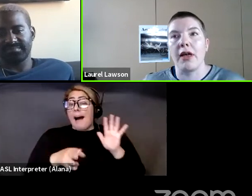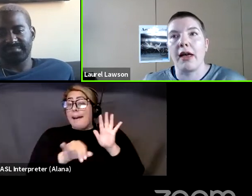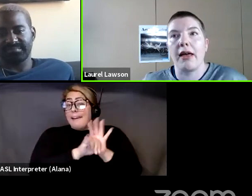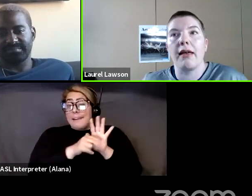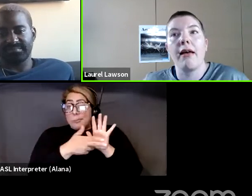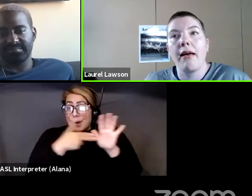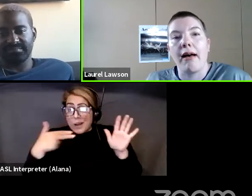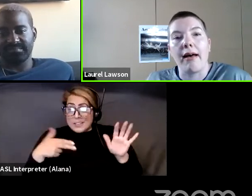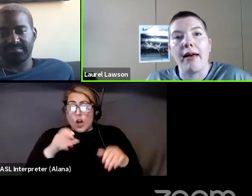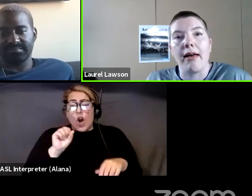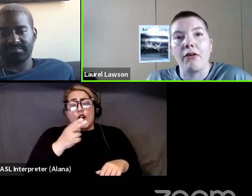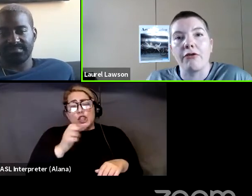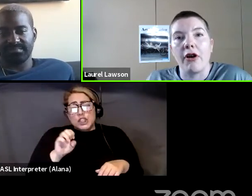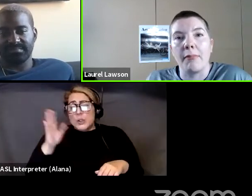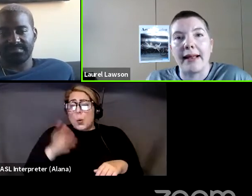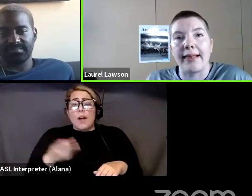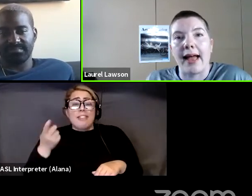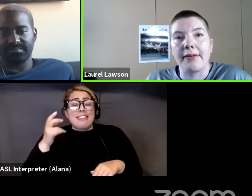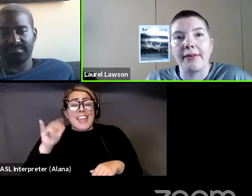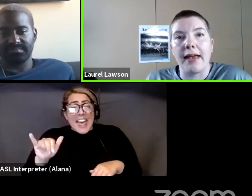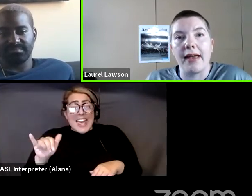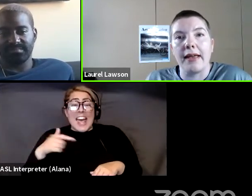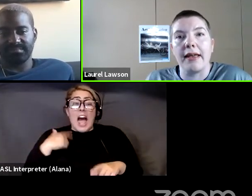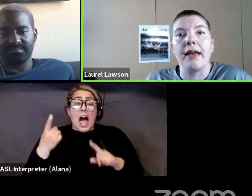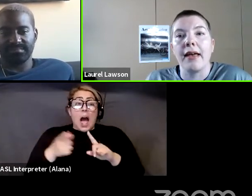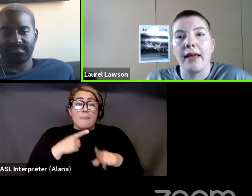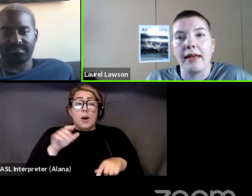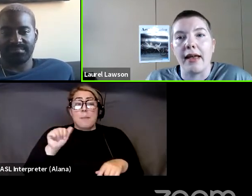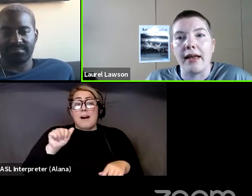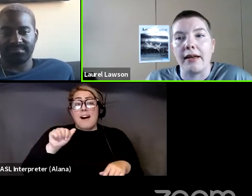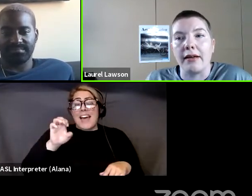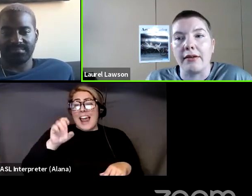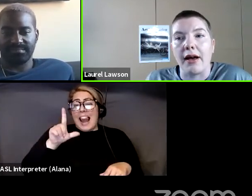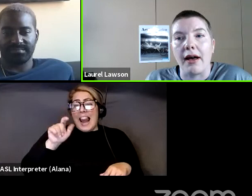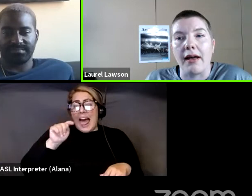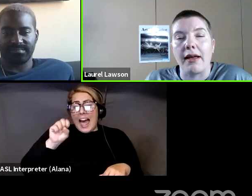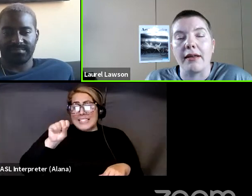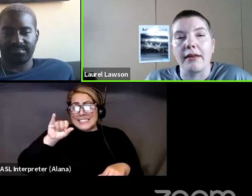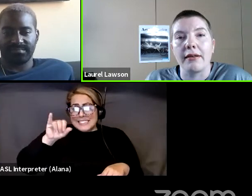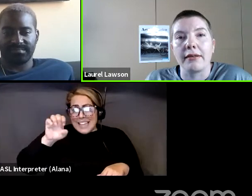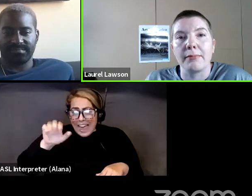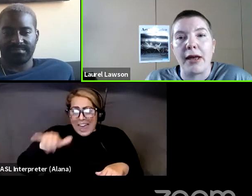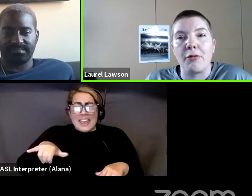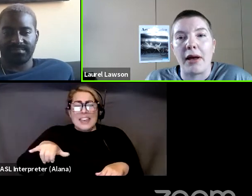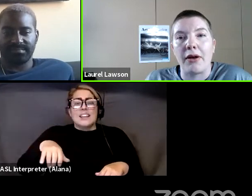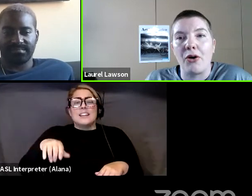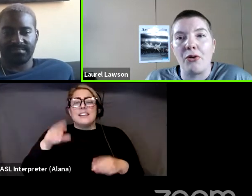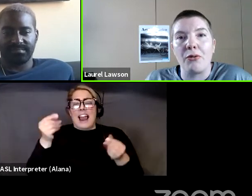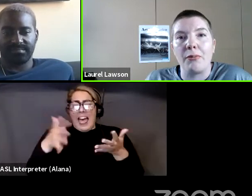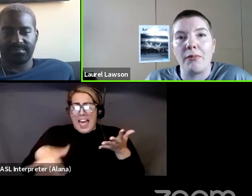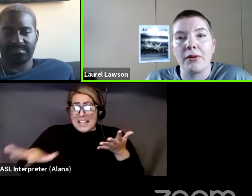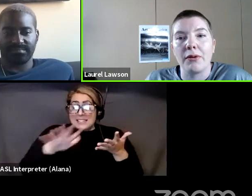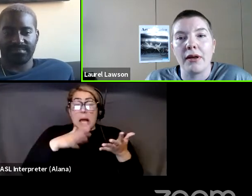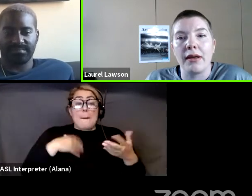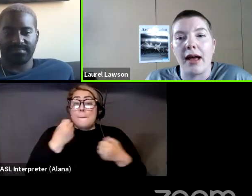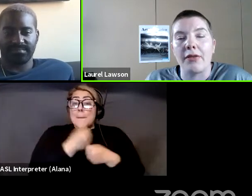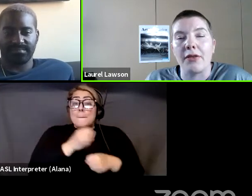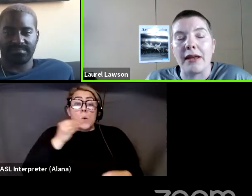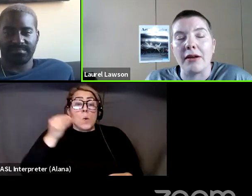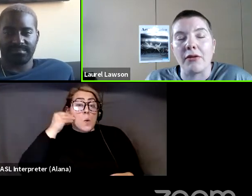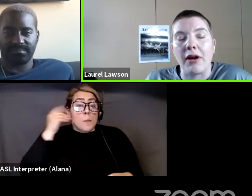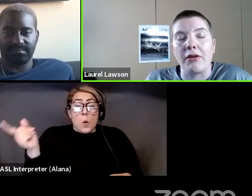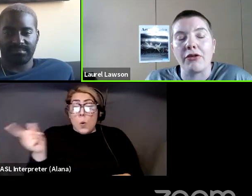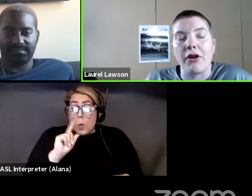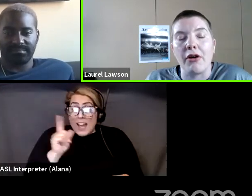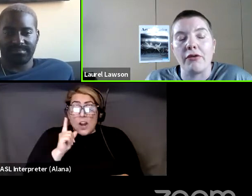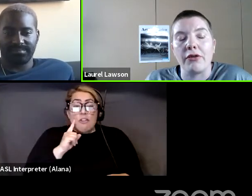or they. I hail from Alatsay, and I make my home at the